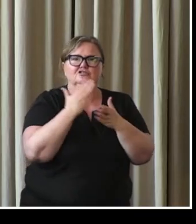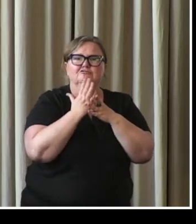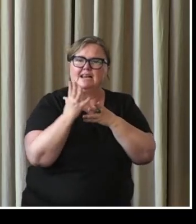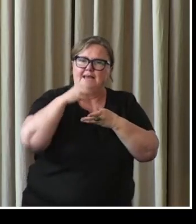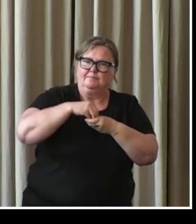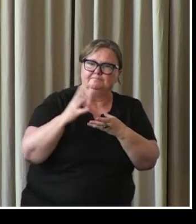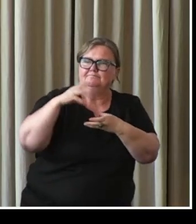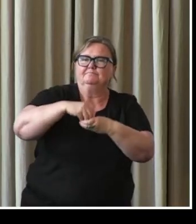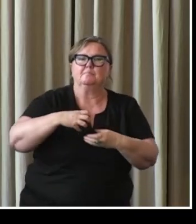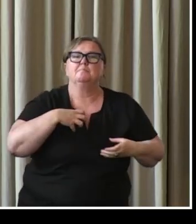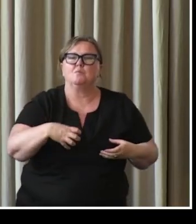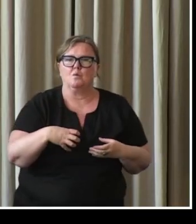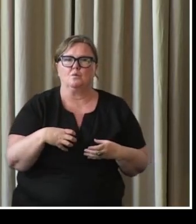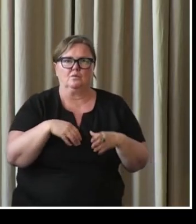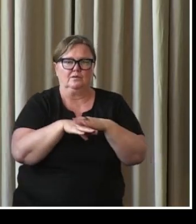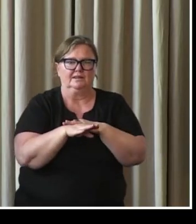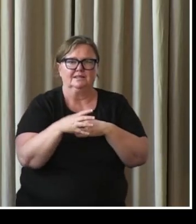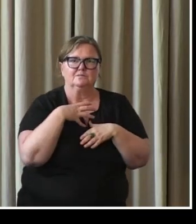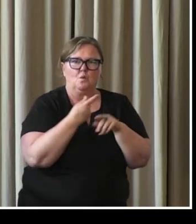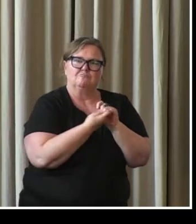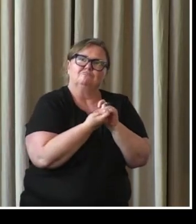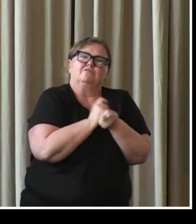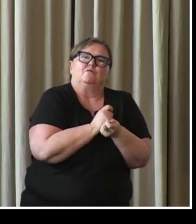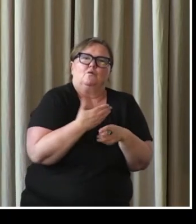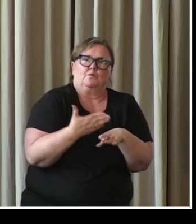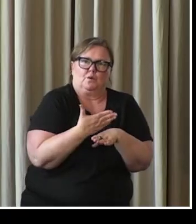participate more in this kind of reform work.